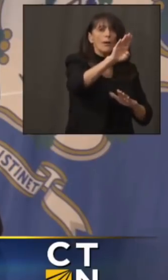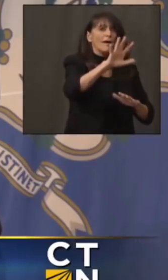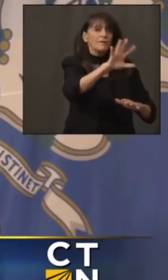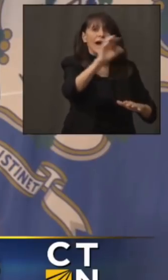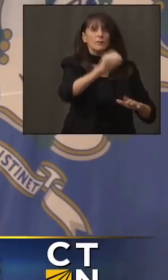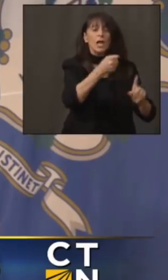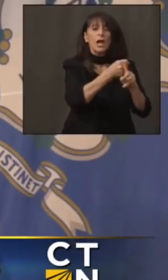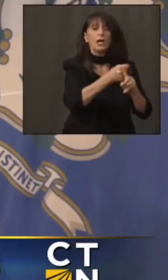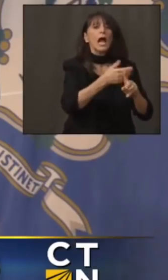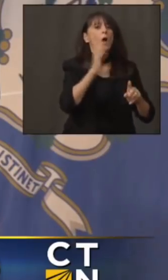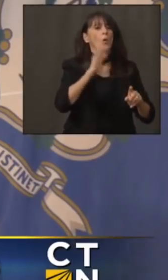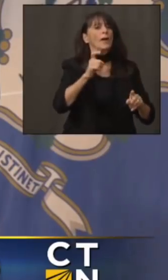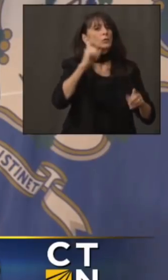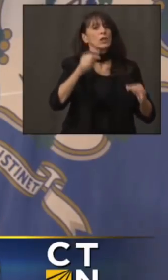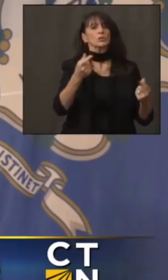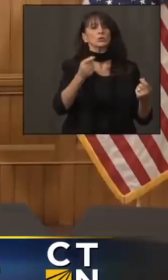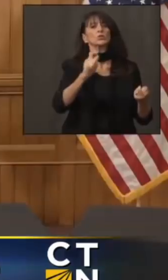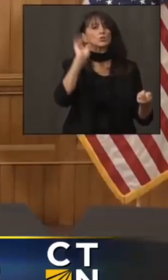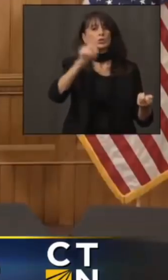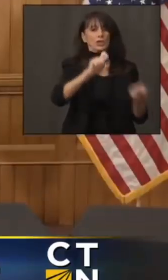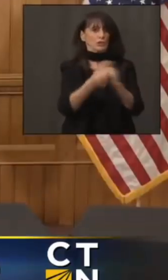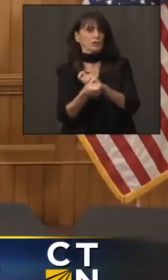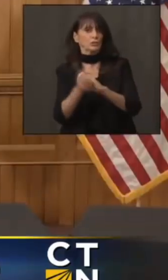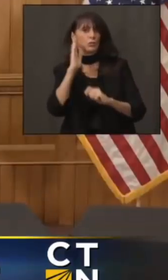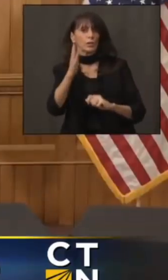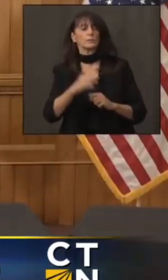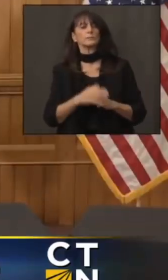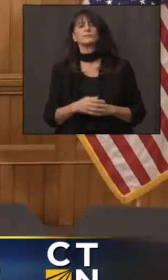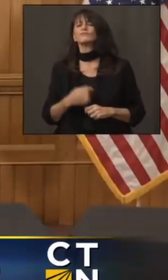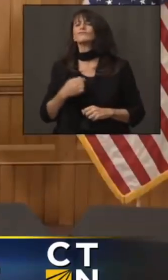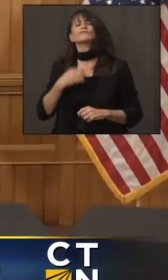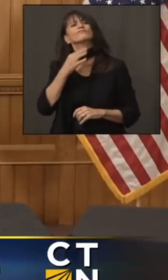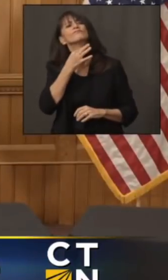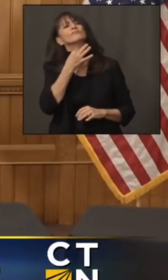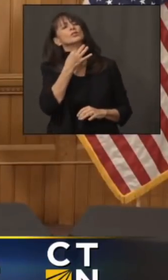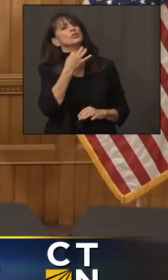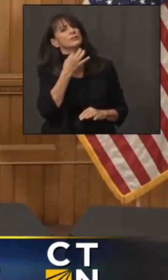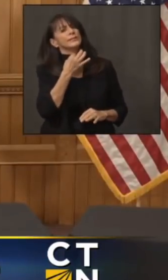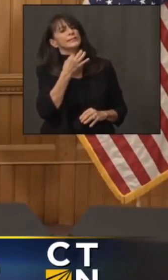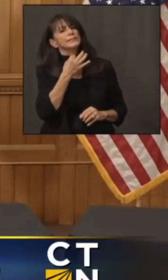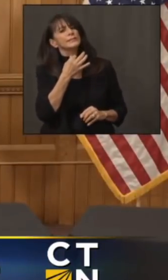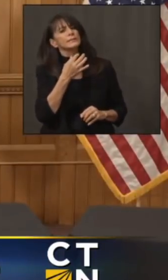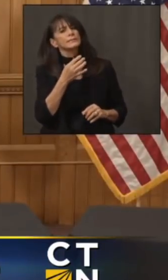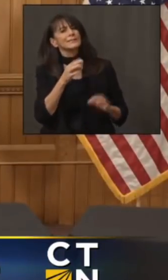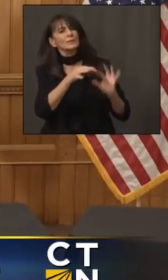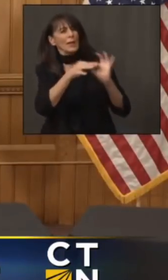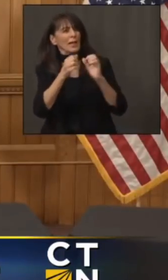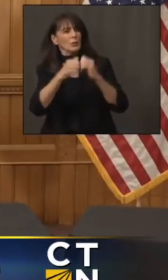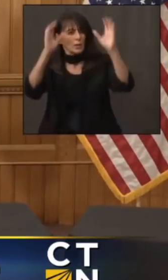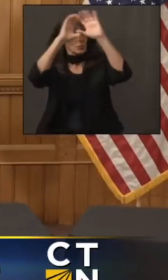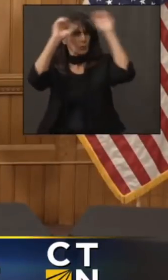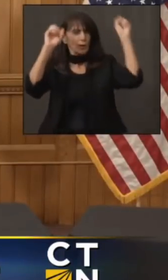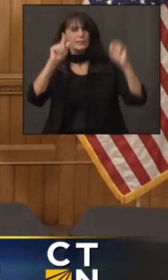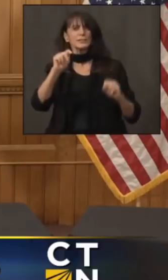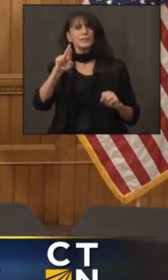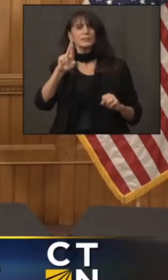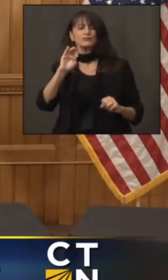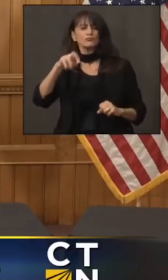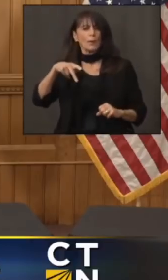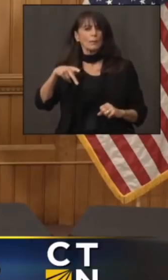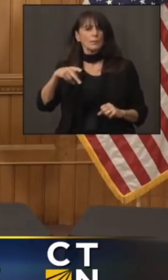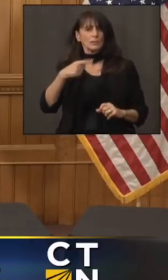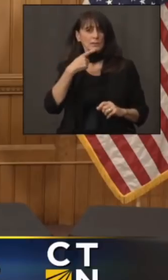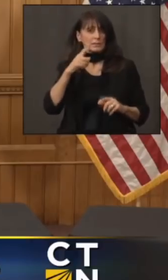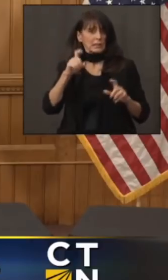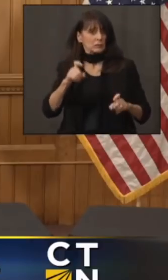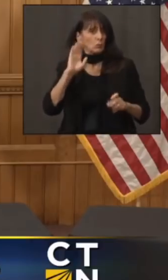happens quickly. And just out of curiosity, in light of what's been going on with President Trump, prior to your announcement that testing